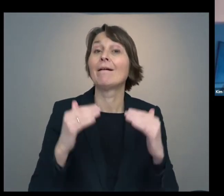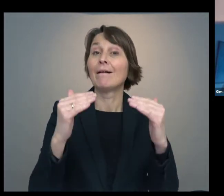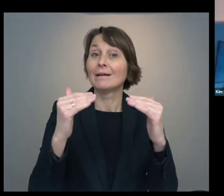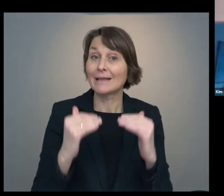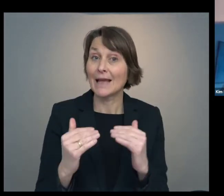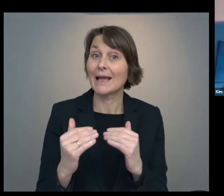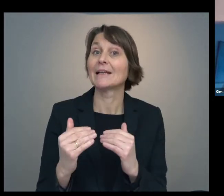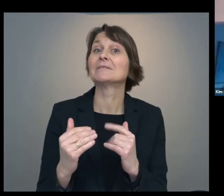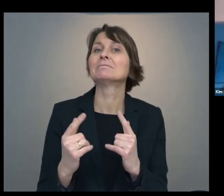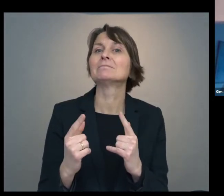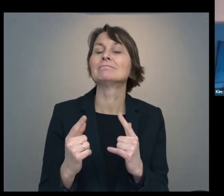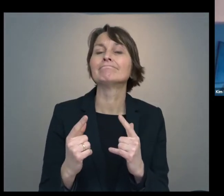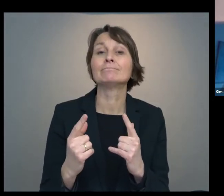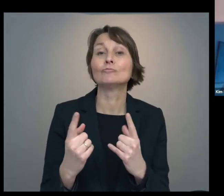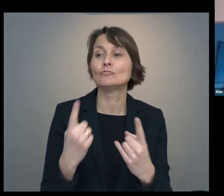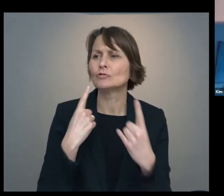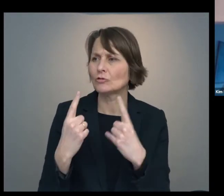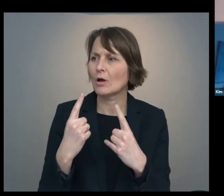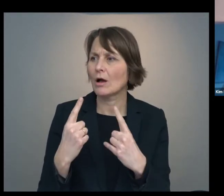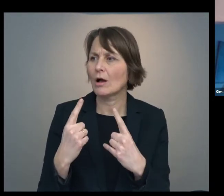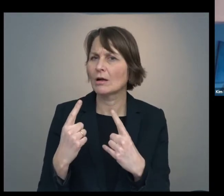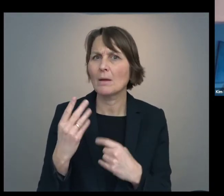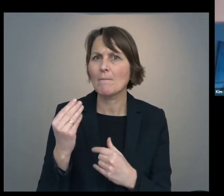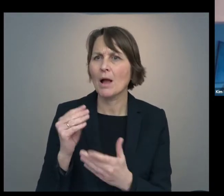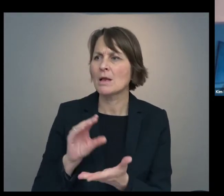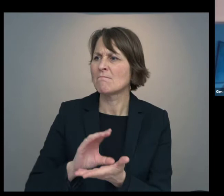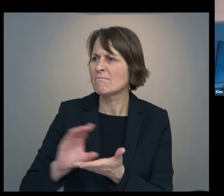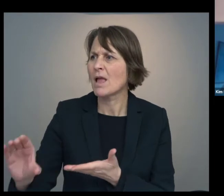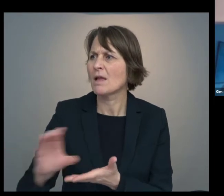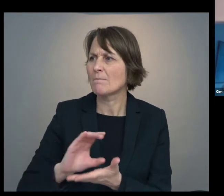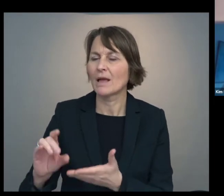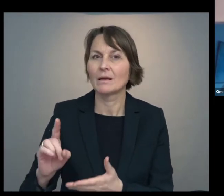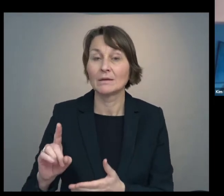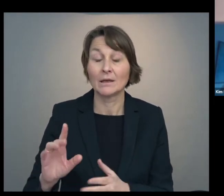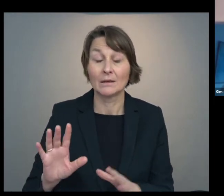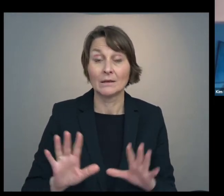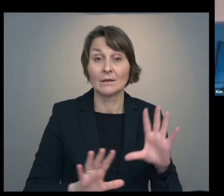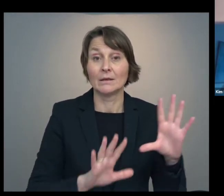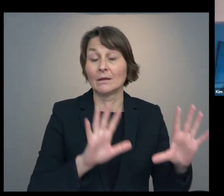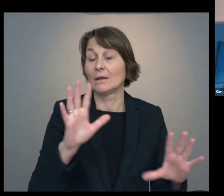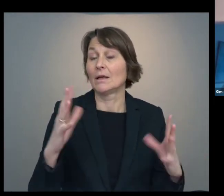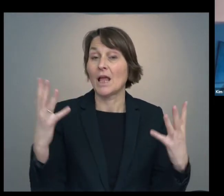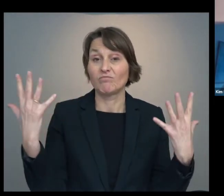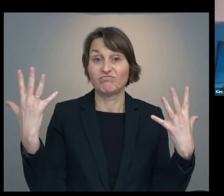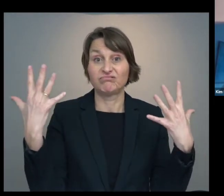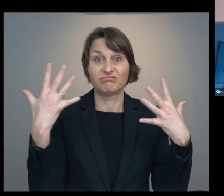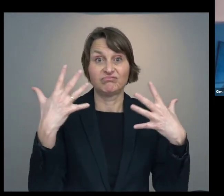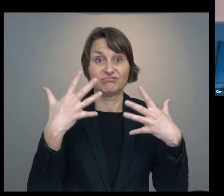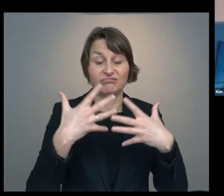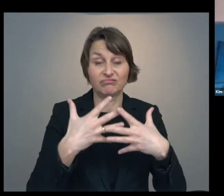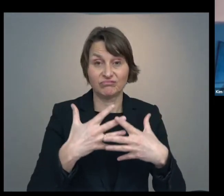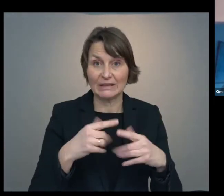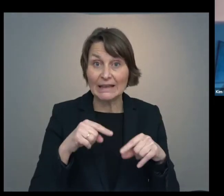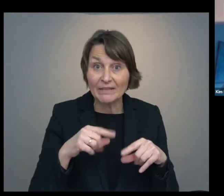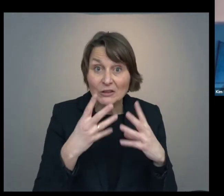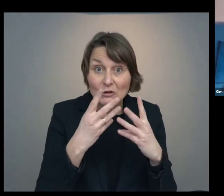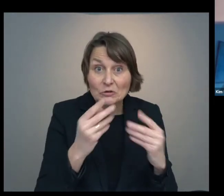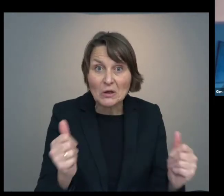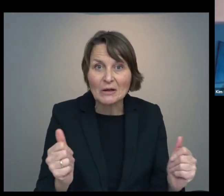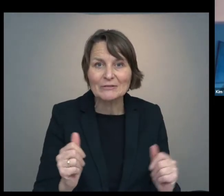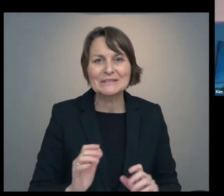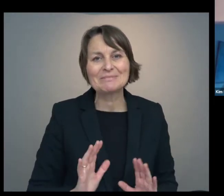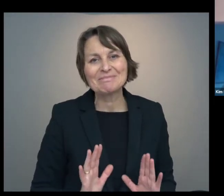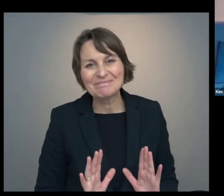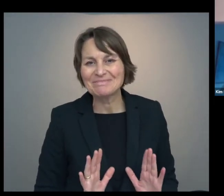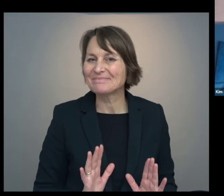second we start talking about direct compensation, it gets very complex. And I don't